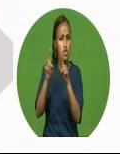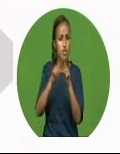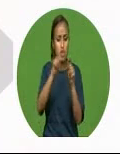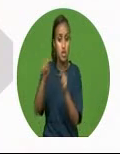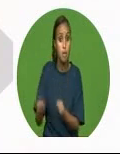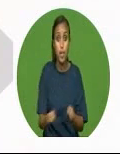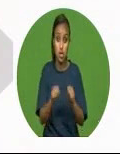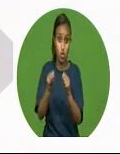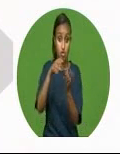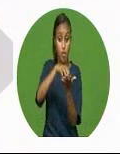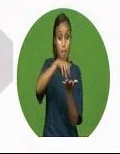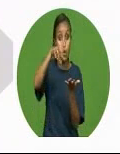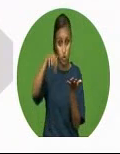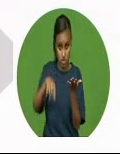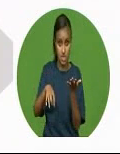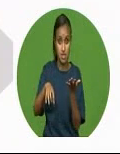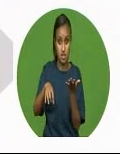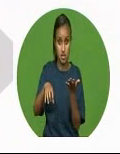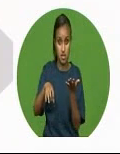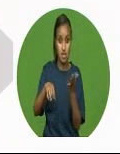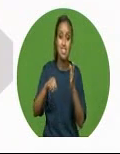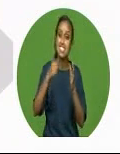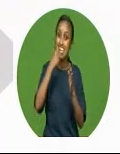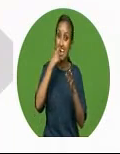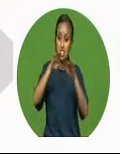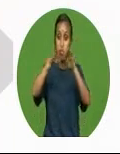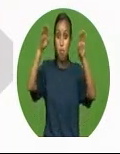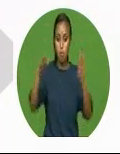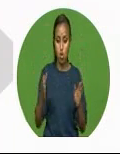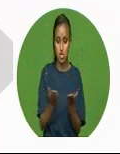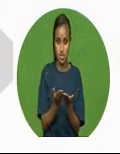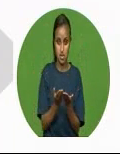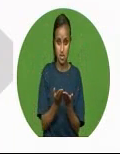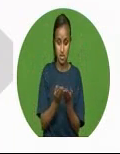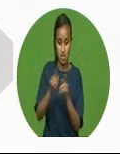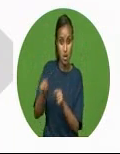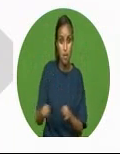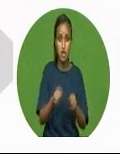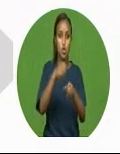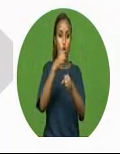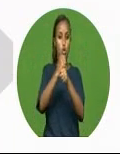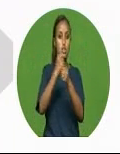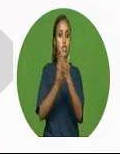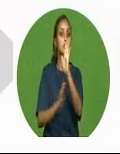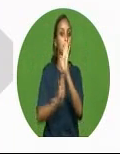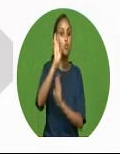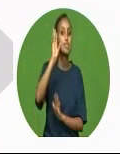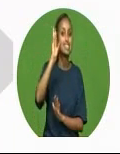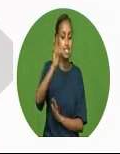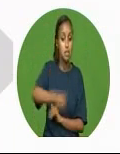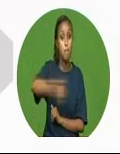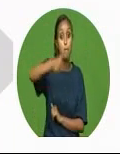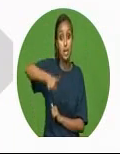Among the different methods of projection, the glass box method helps in developing the